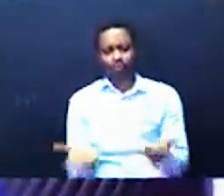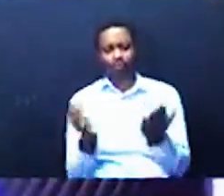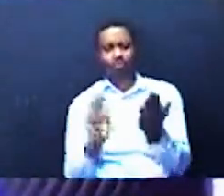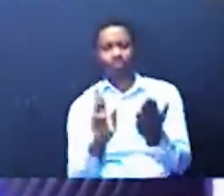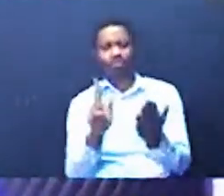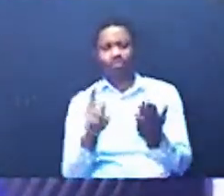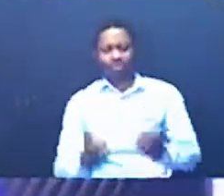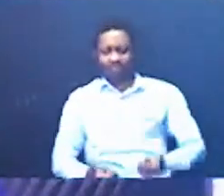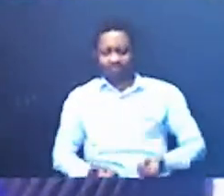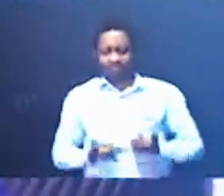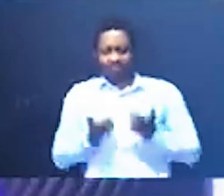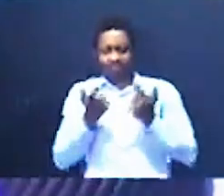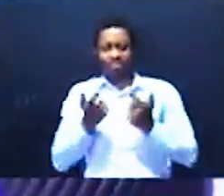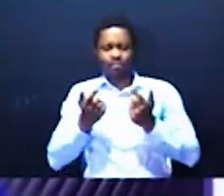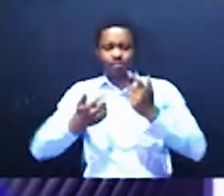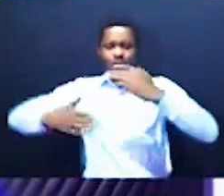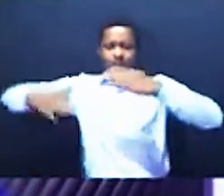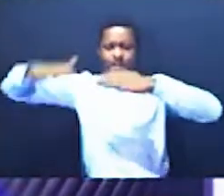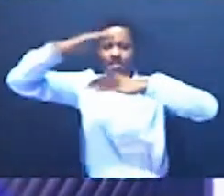reproach.